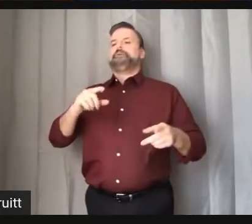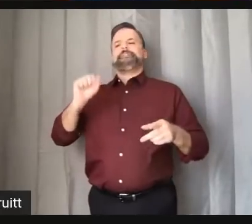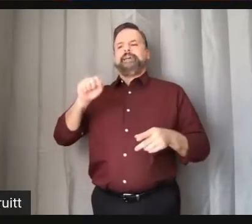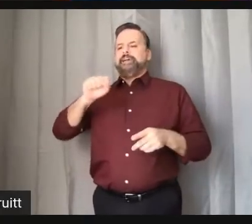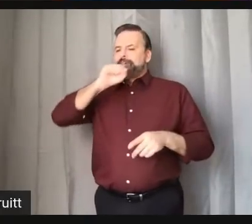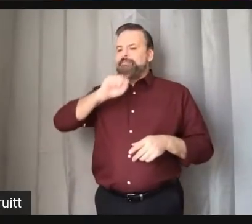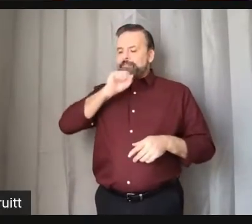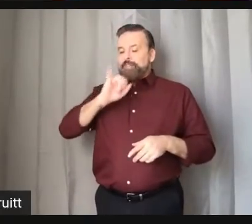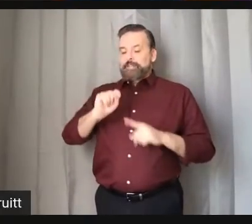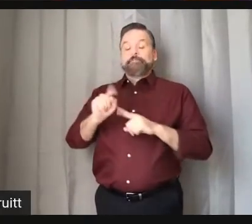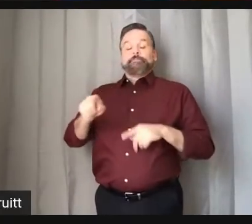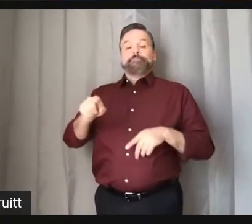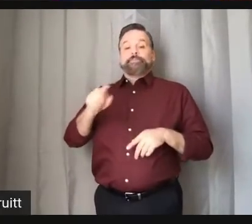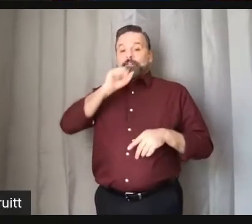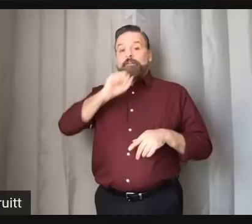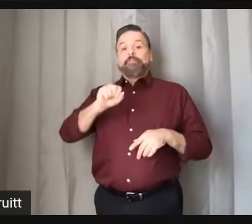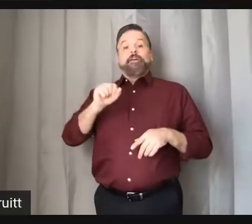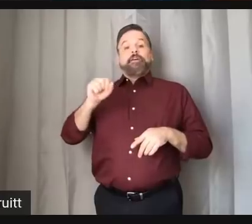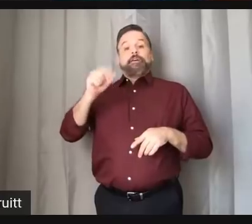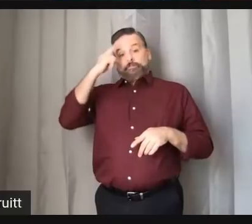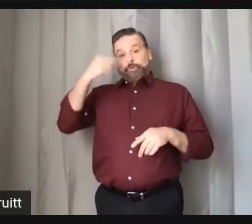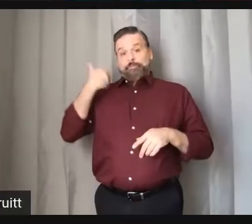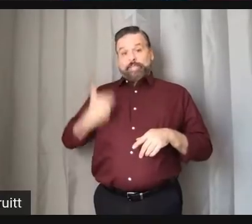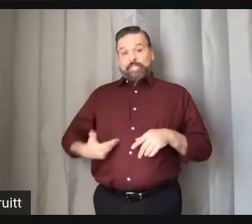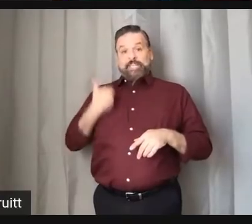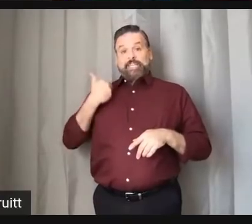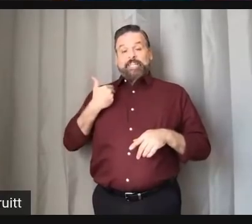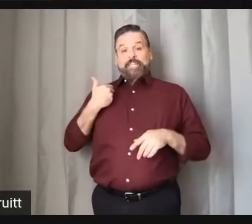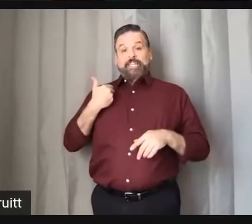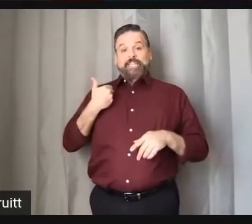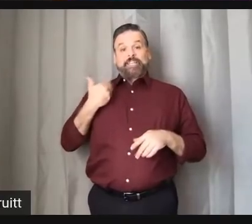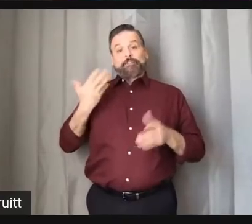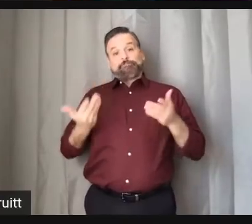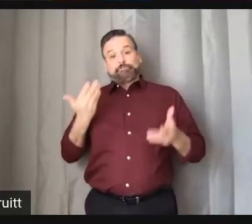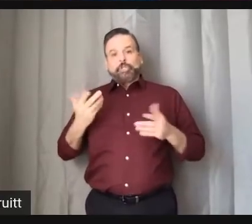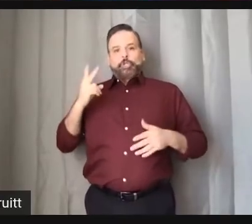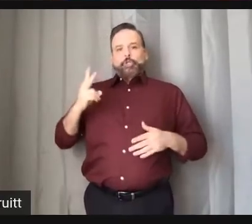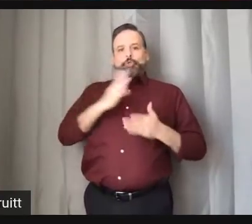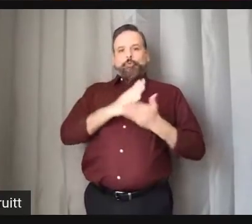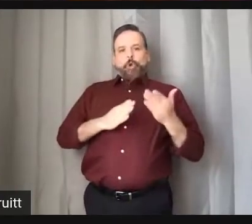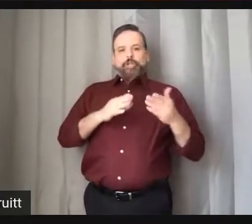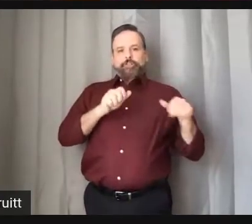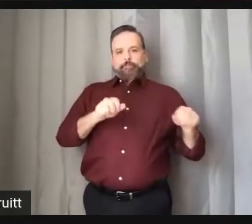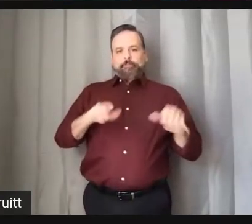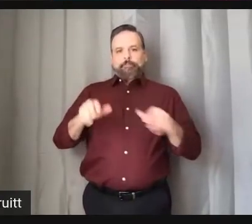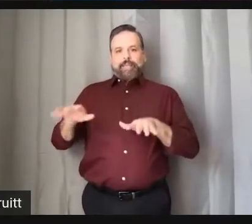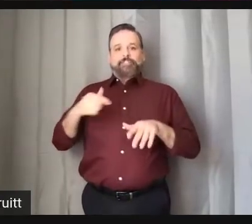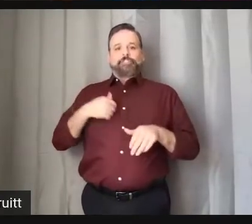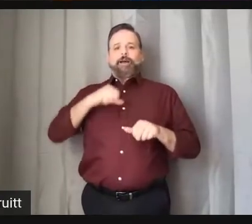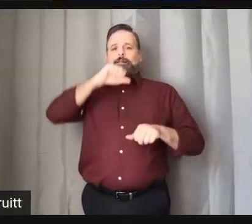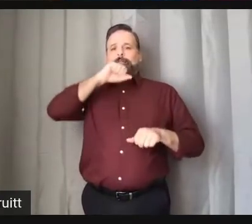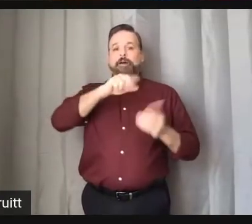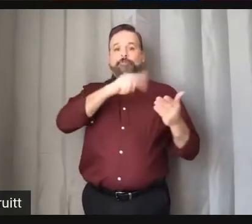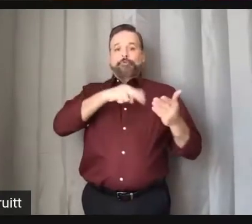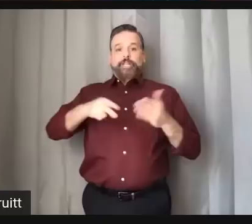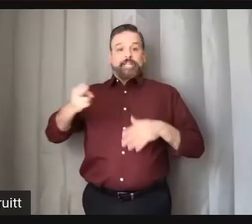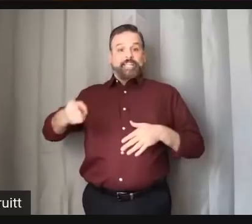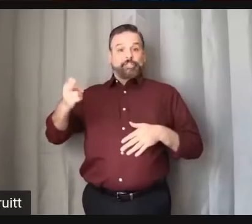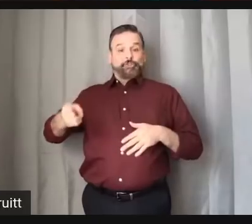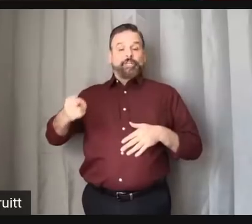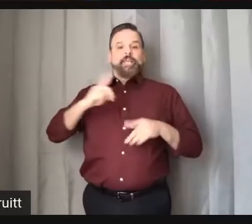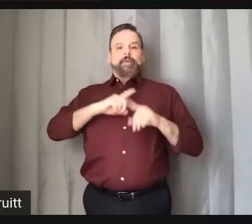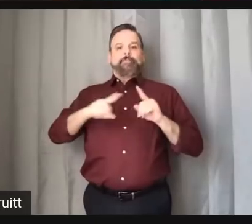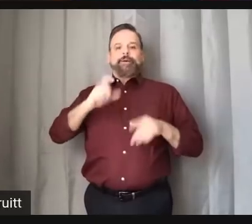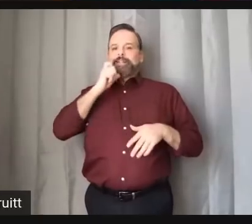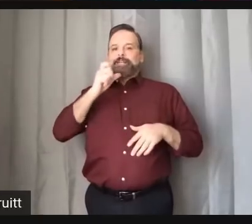For me, it was so there's sort of a two parts to the magic, right? I love reading history, but I didn't